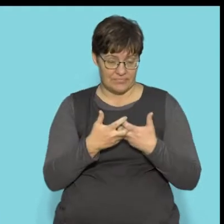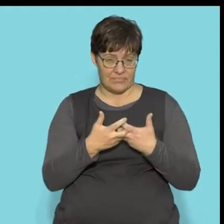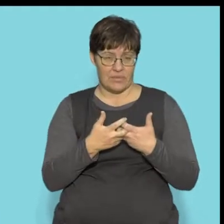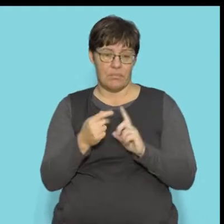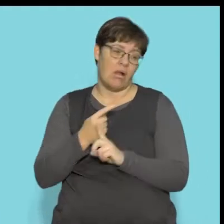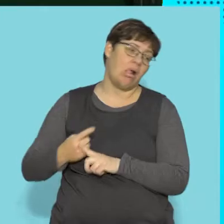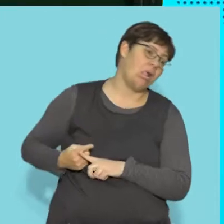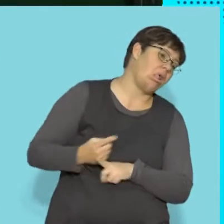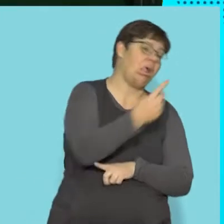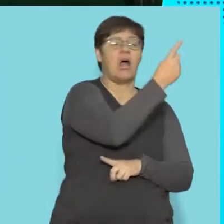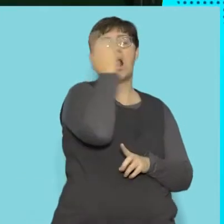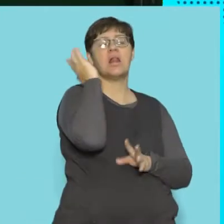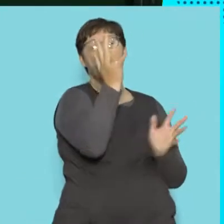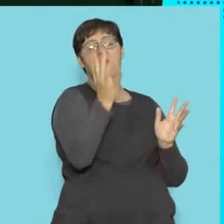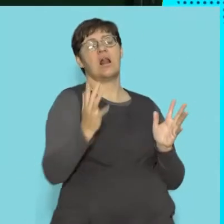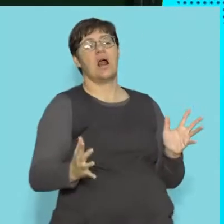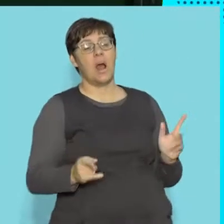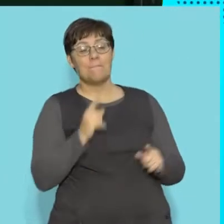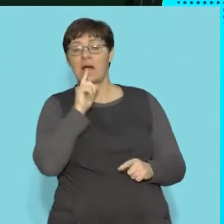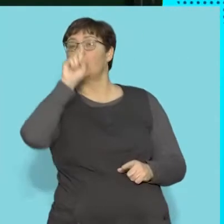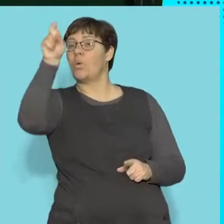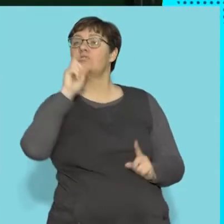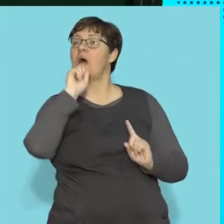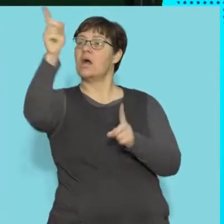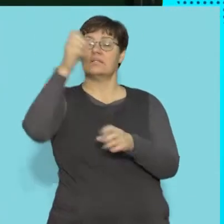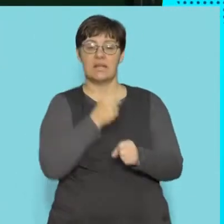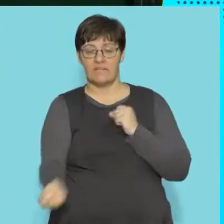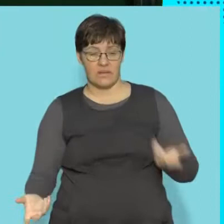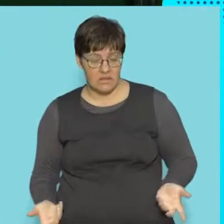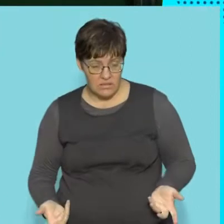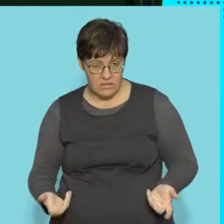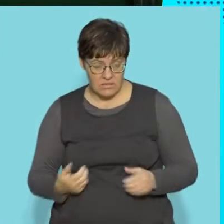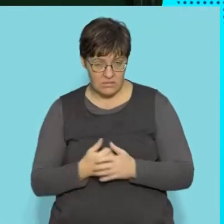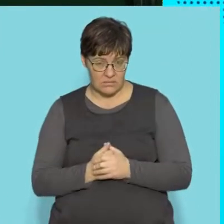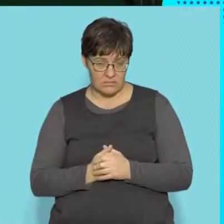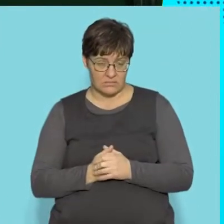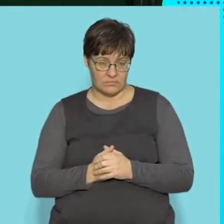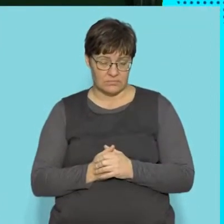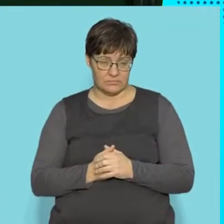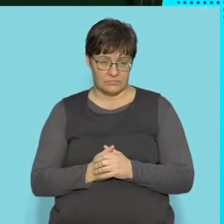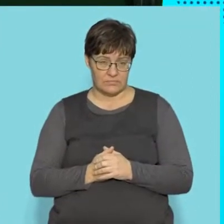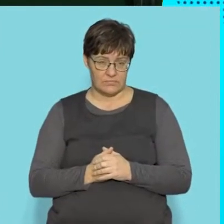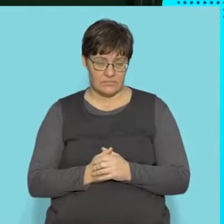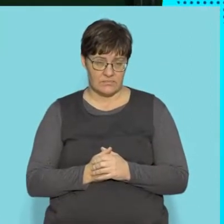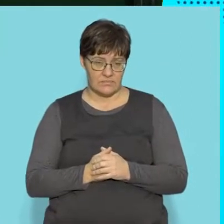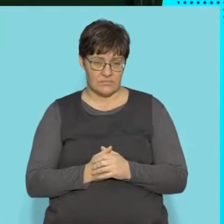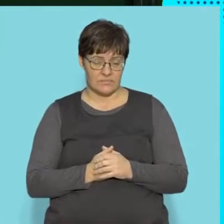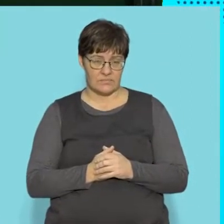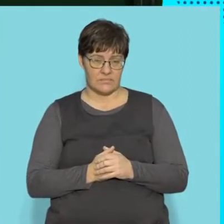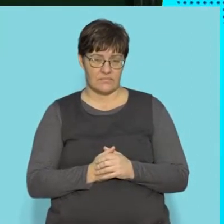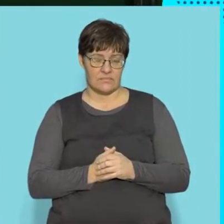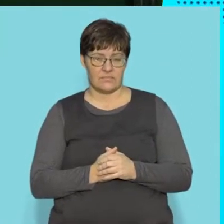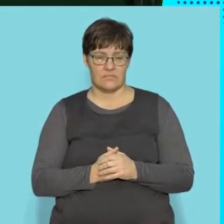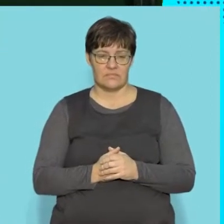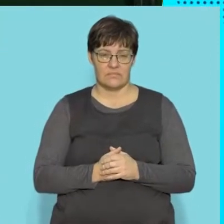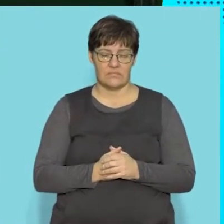at a tangent talking about something else that doesn't in fact answer what you were